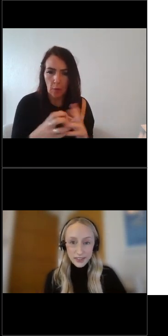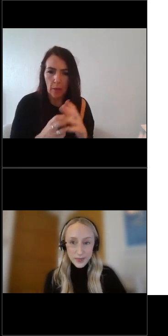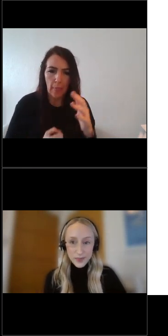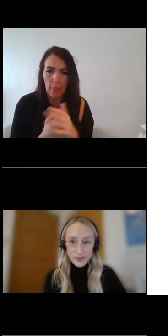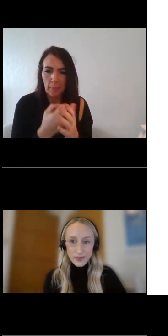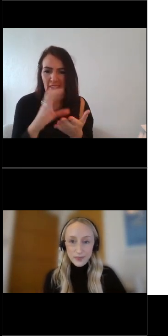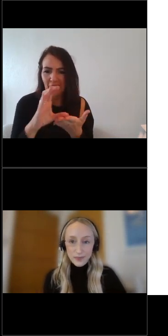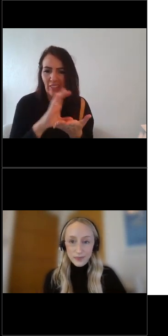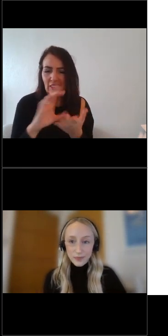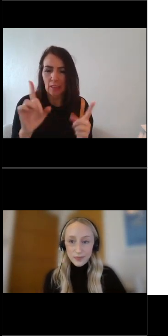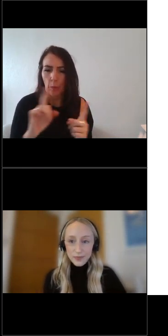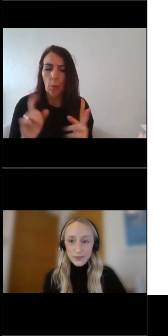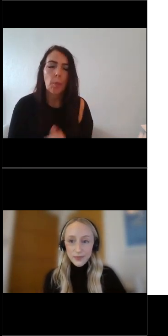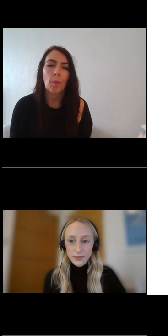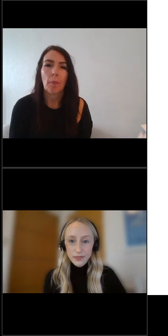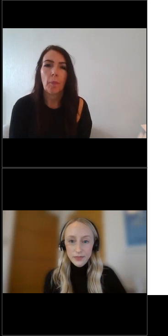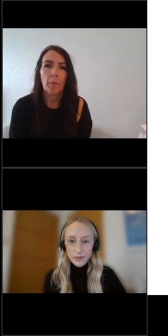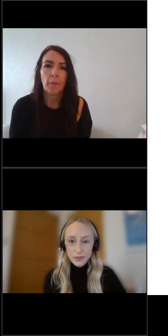funding?